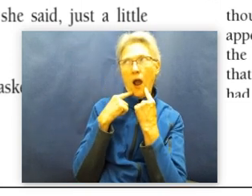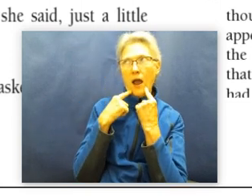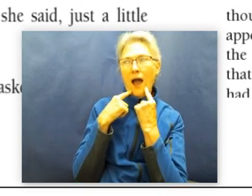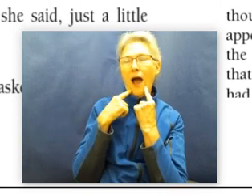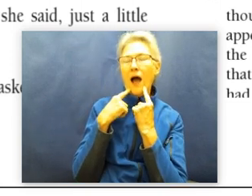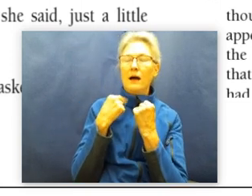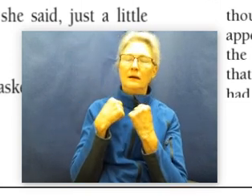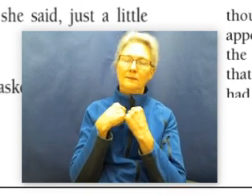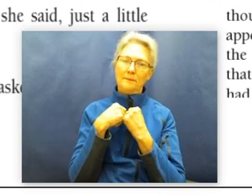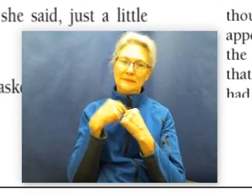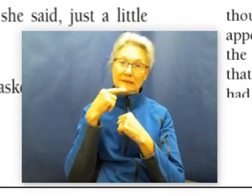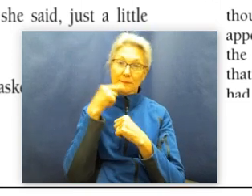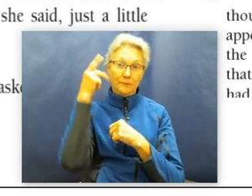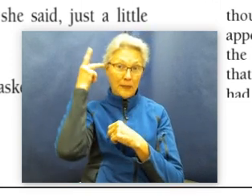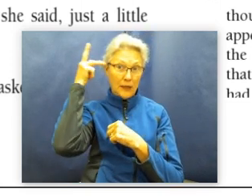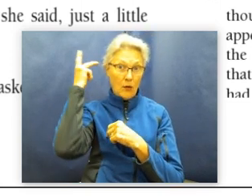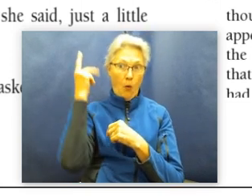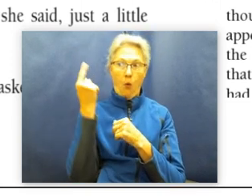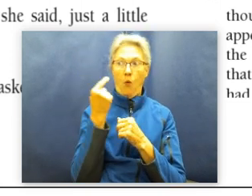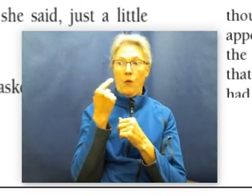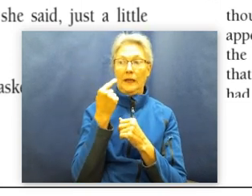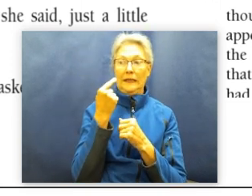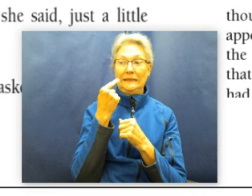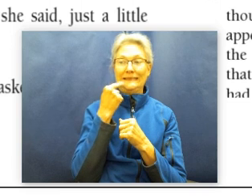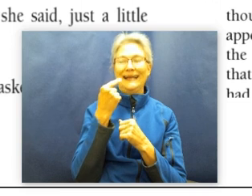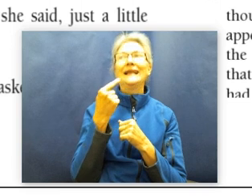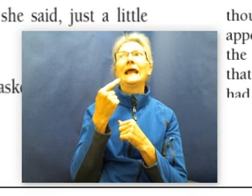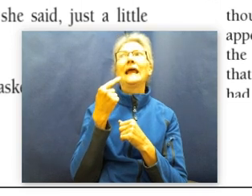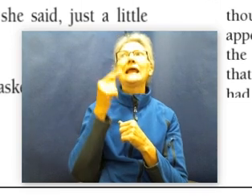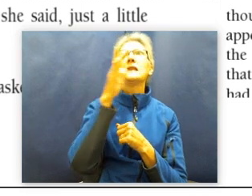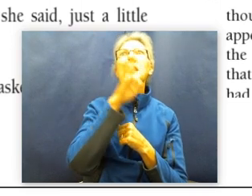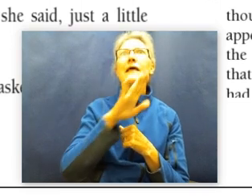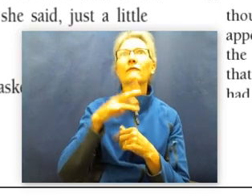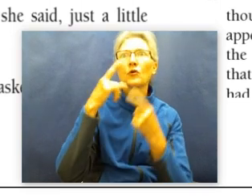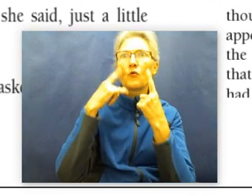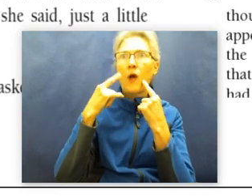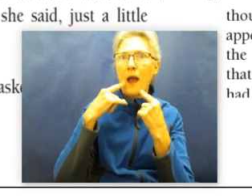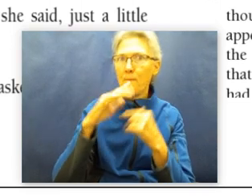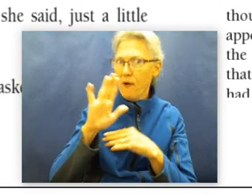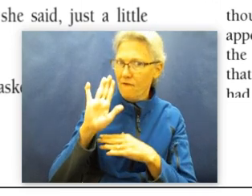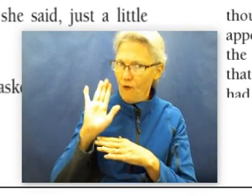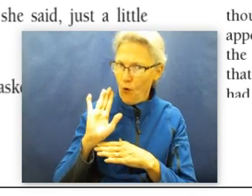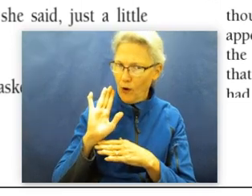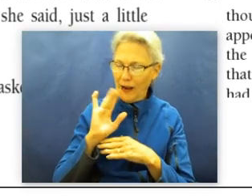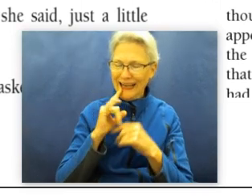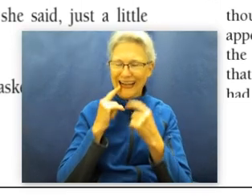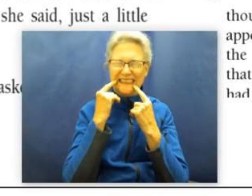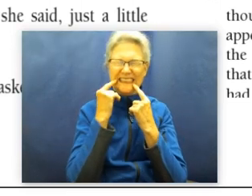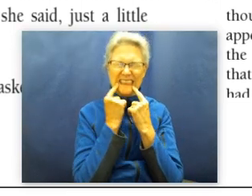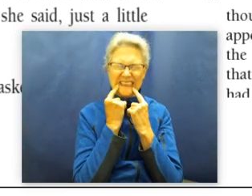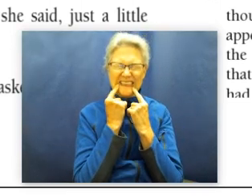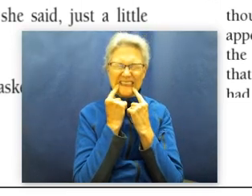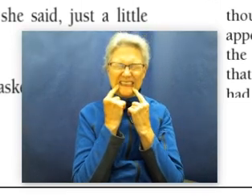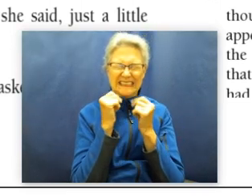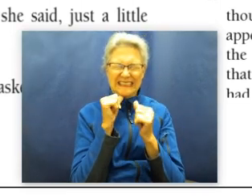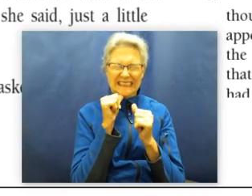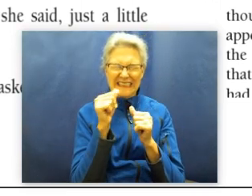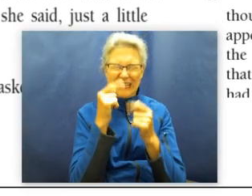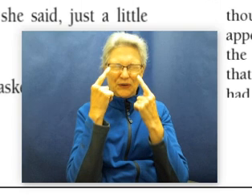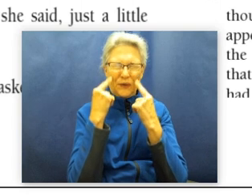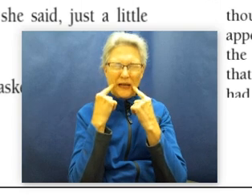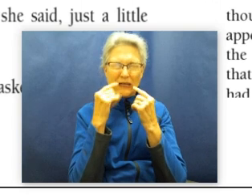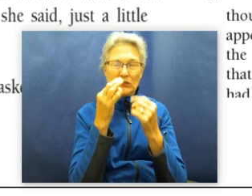Peter, who was already of the opinion that he had never cried in his life, and he clenched his teeth and did not cry, and